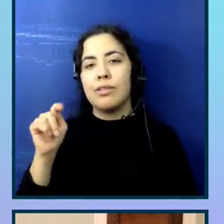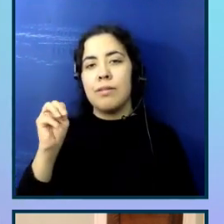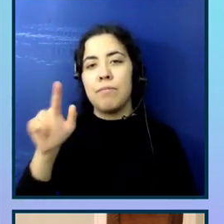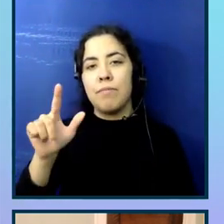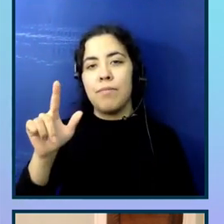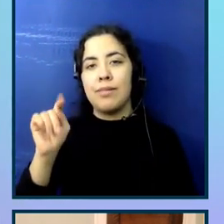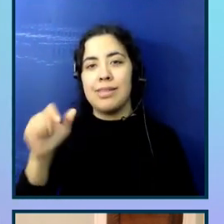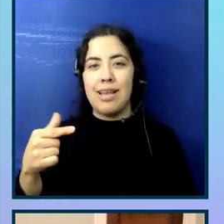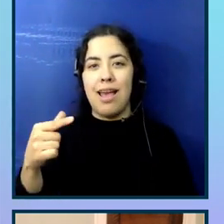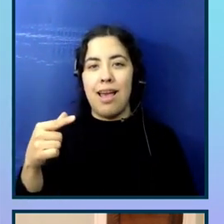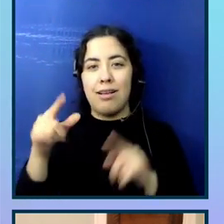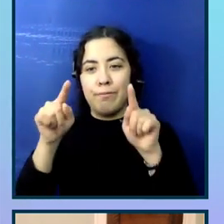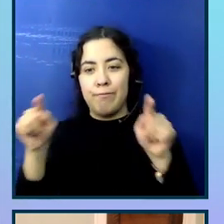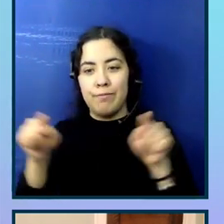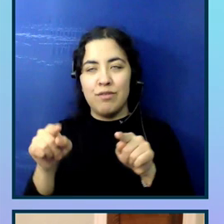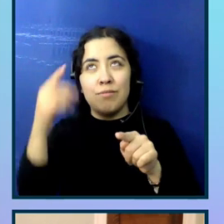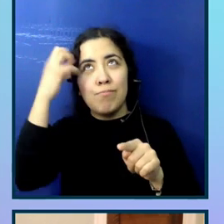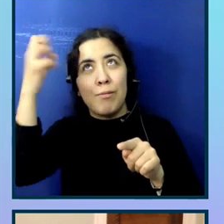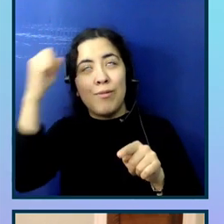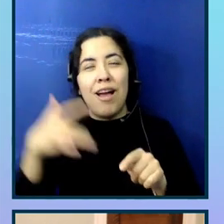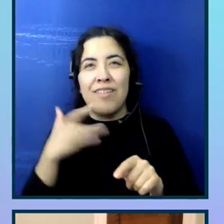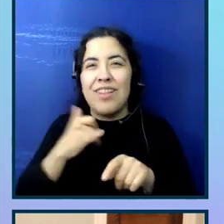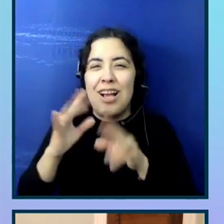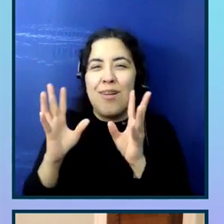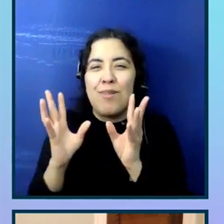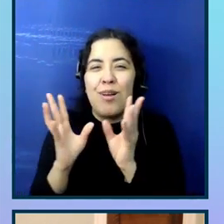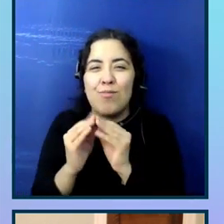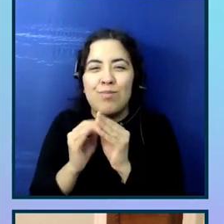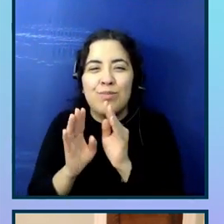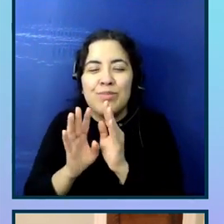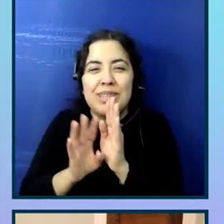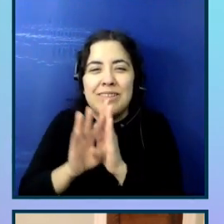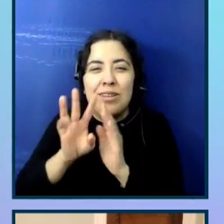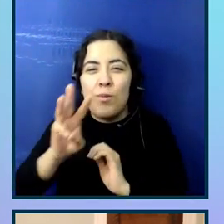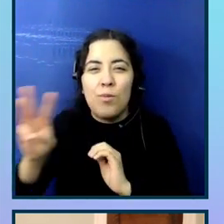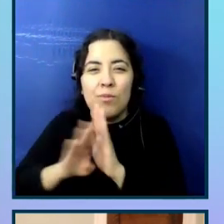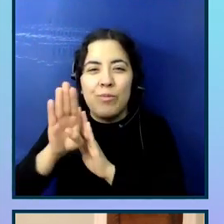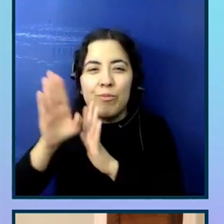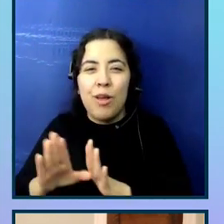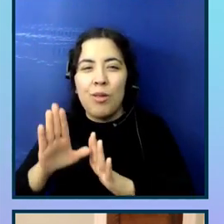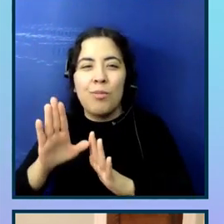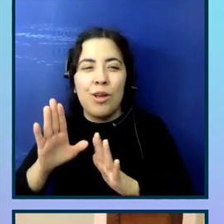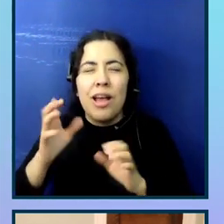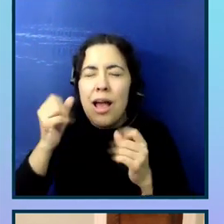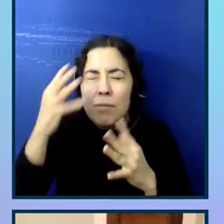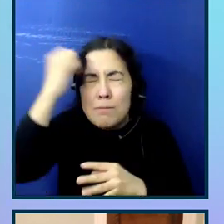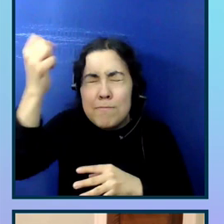was like a game. I felt like I was at a web developers conference playing a game. How many HTML tags can you